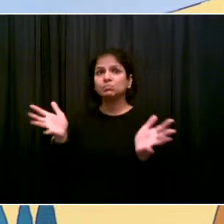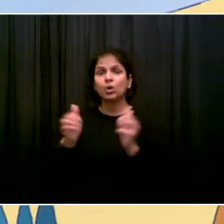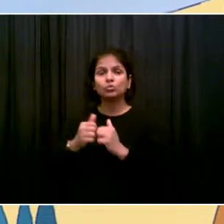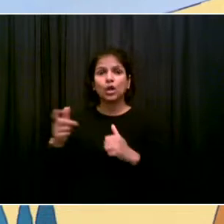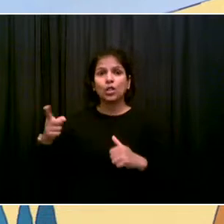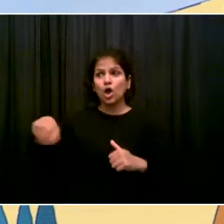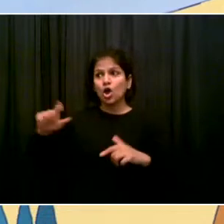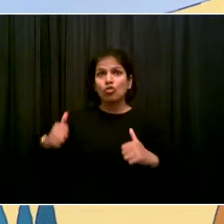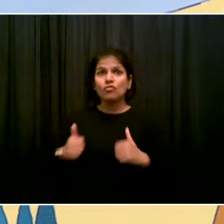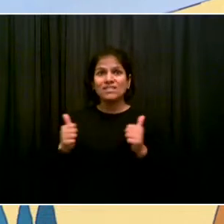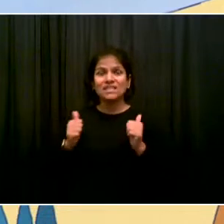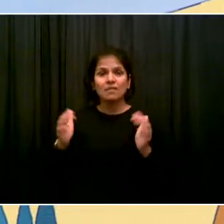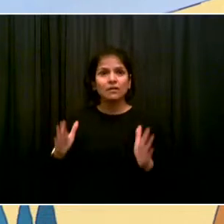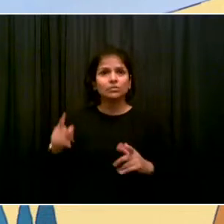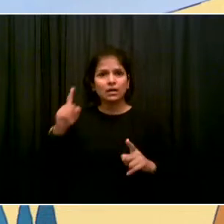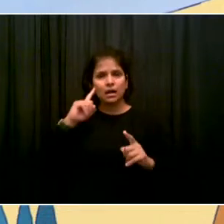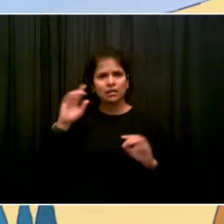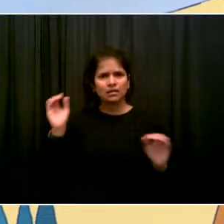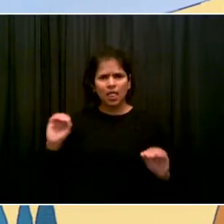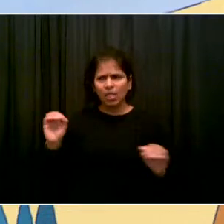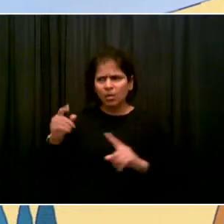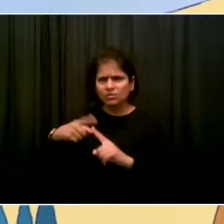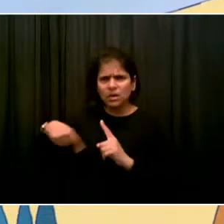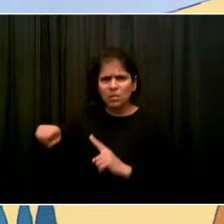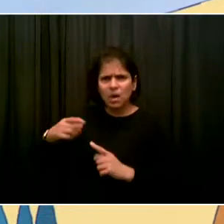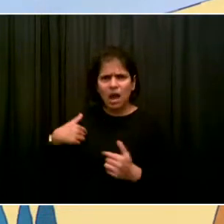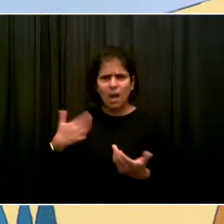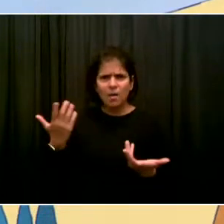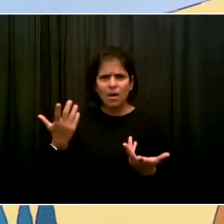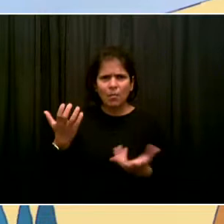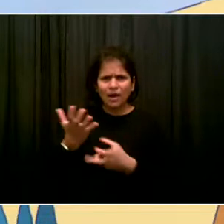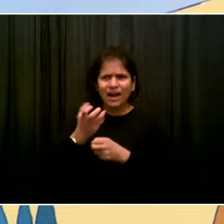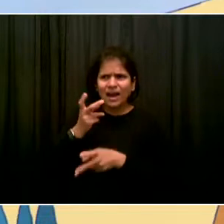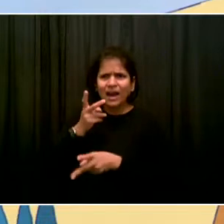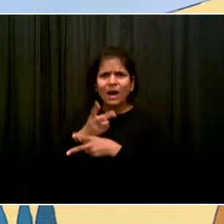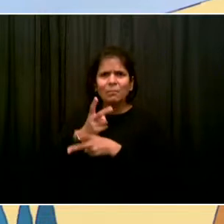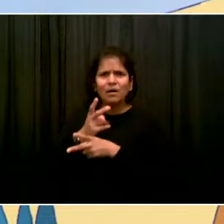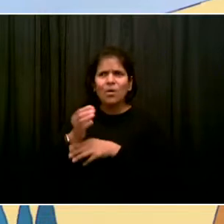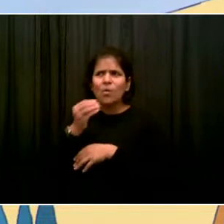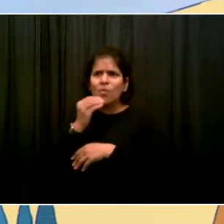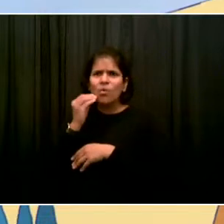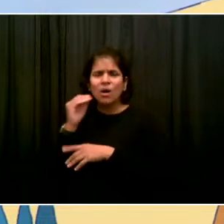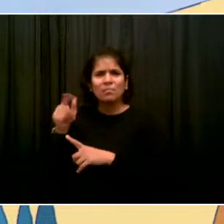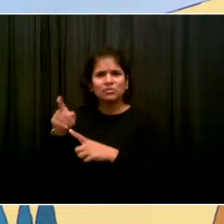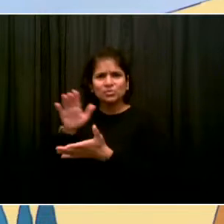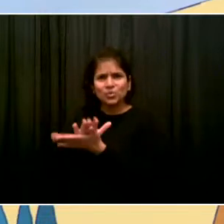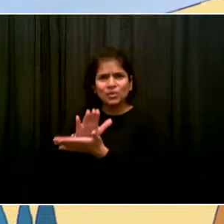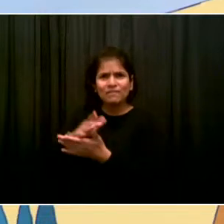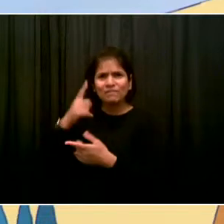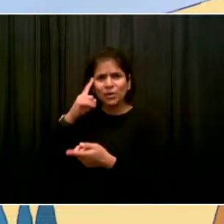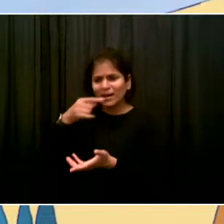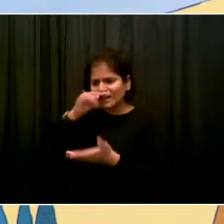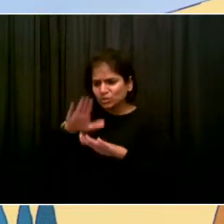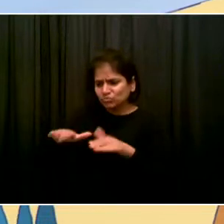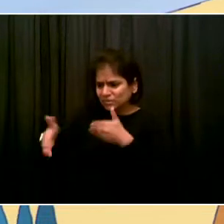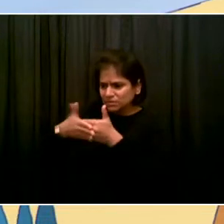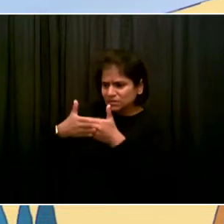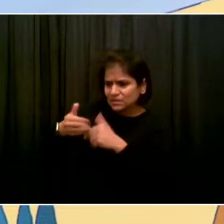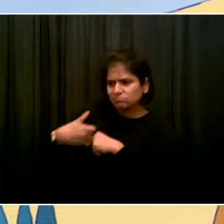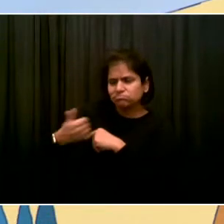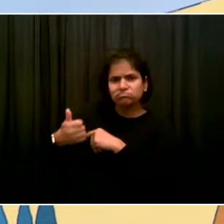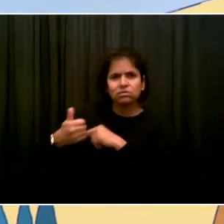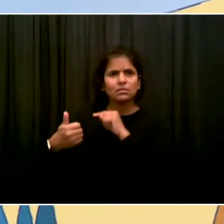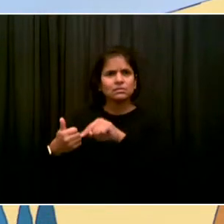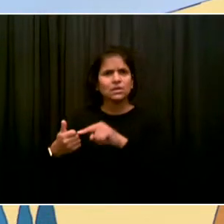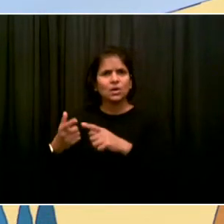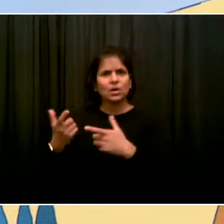long-term affordable housing option. They want to stay in the neighborhoods because their children go to school there or grandchildren. So do you have more details? Because I think these people would love to hear what